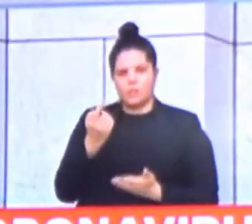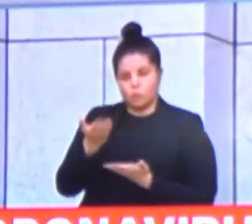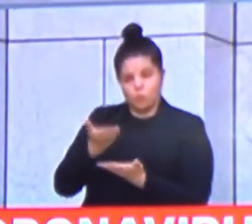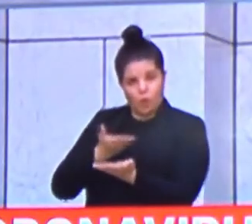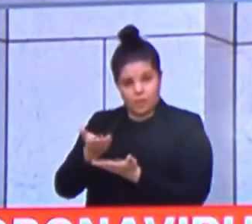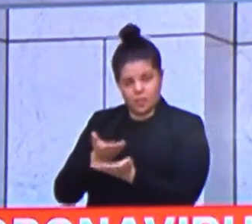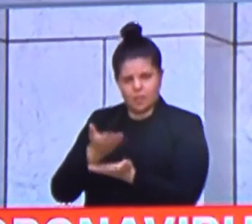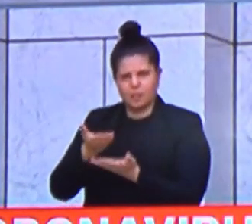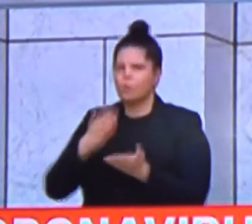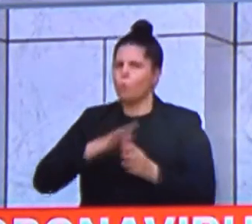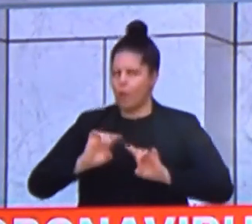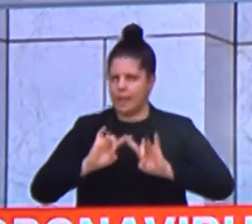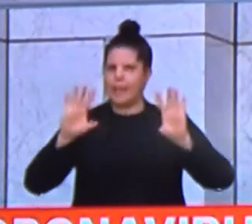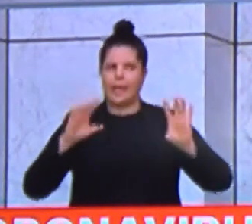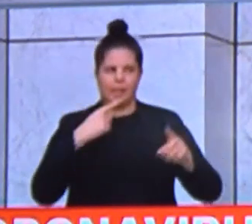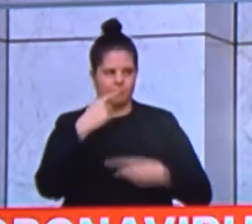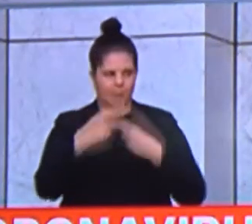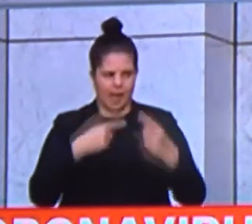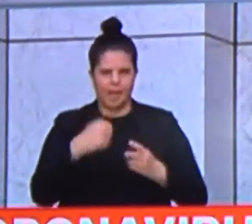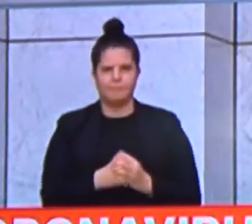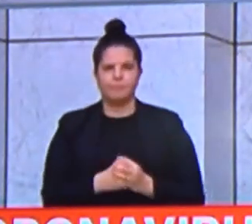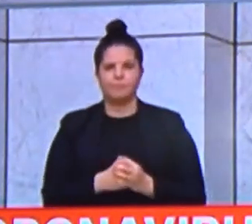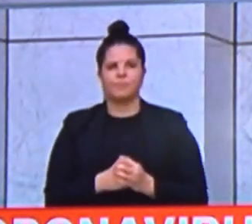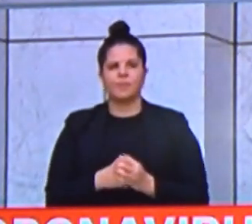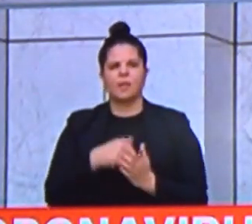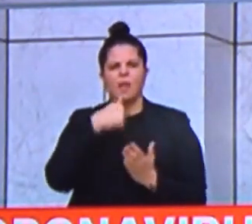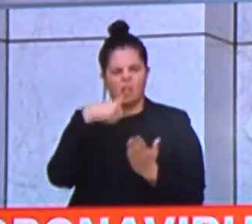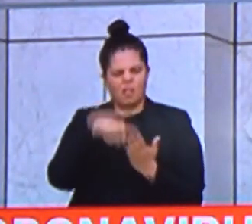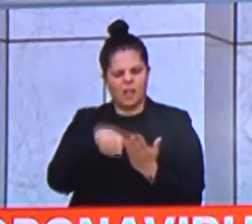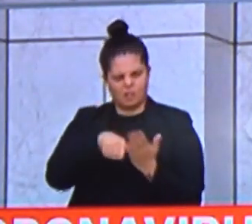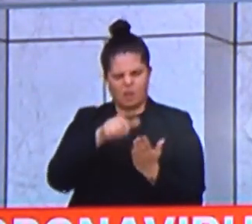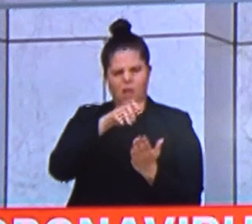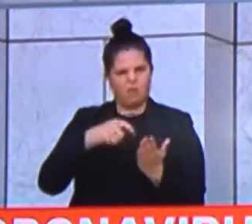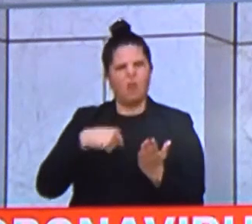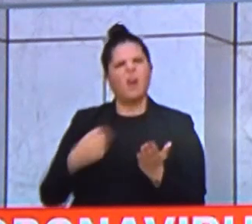are that we have a testing rate per 100,000 population of